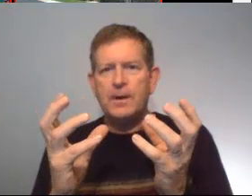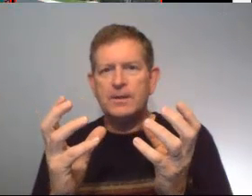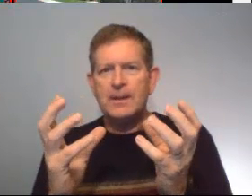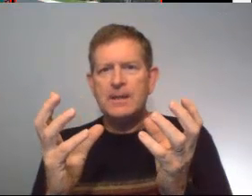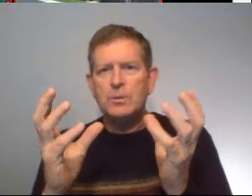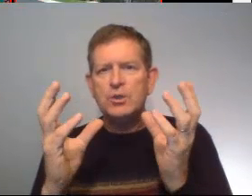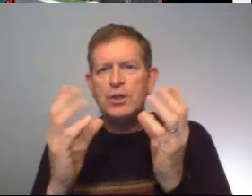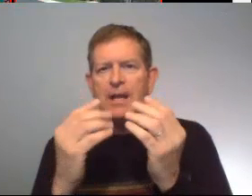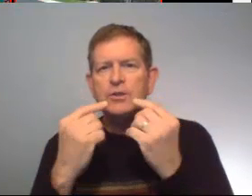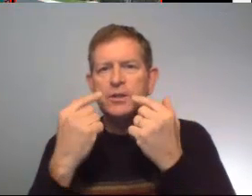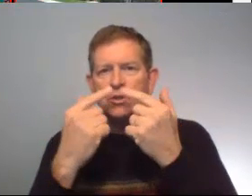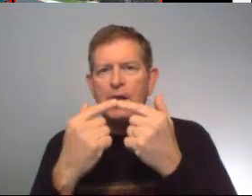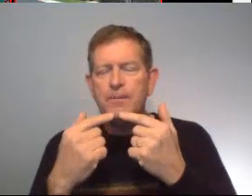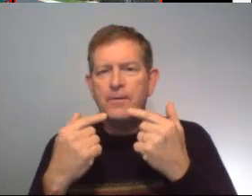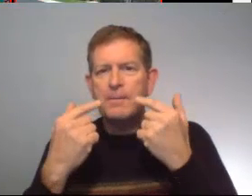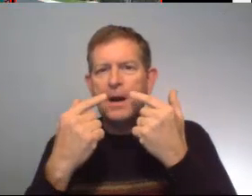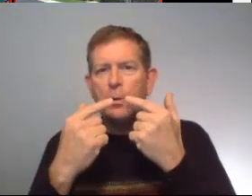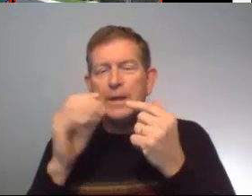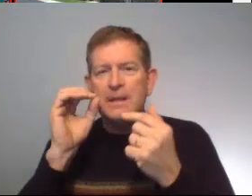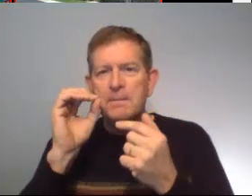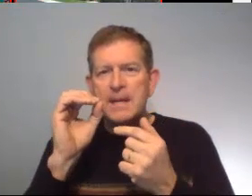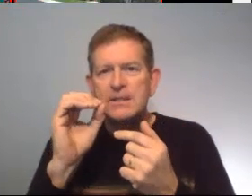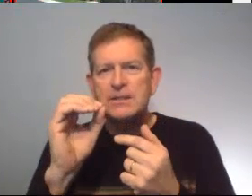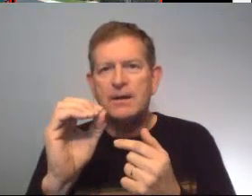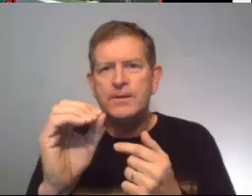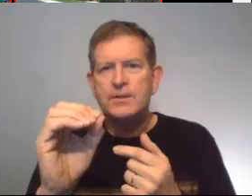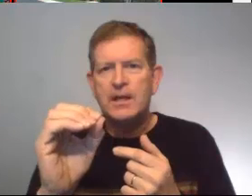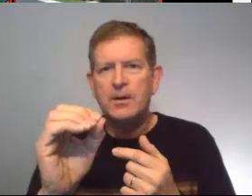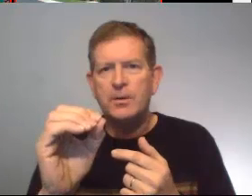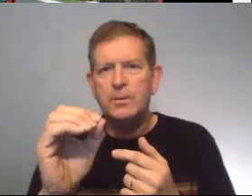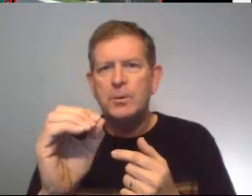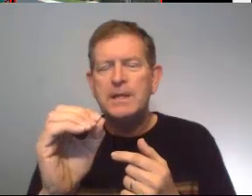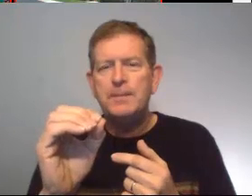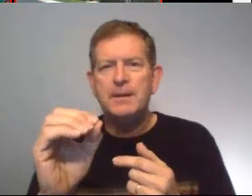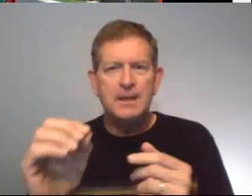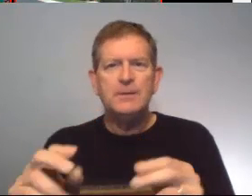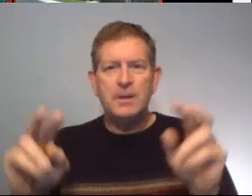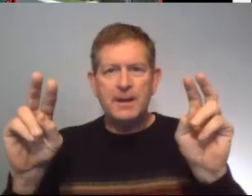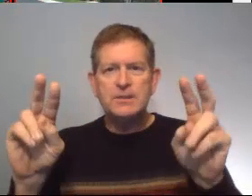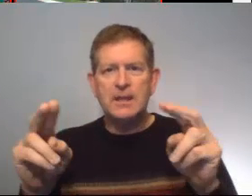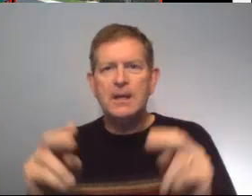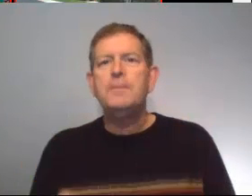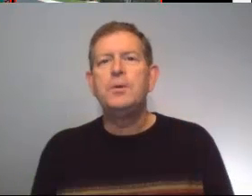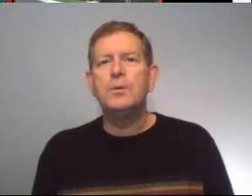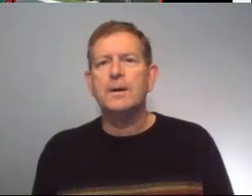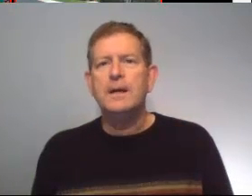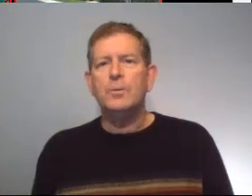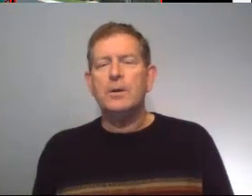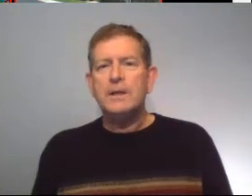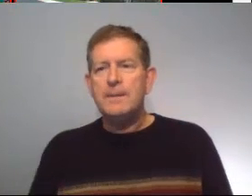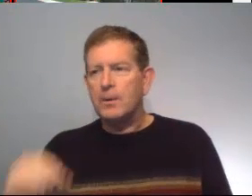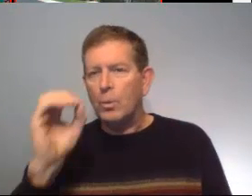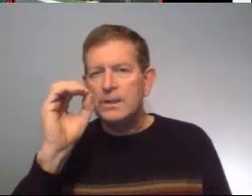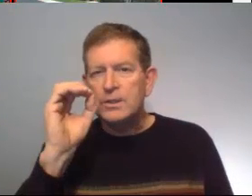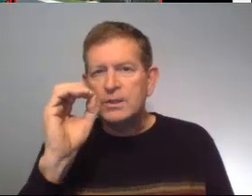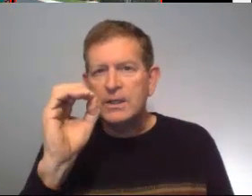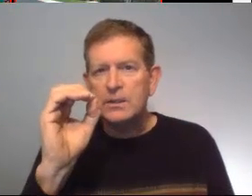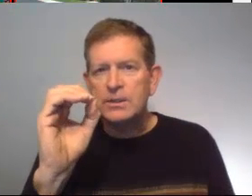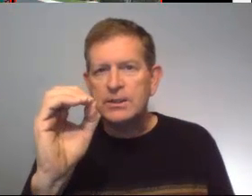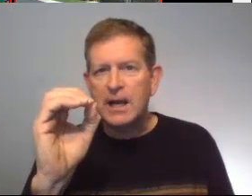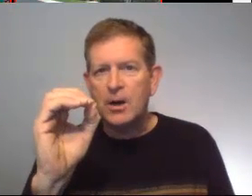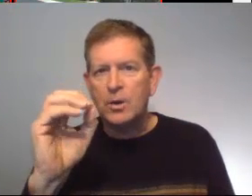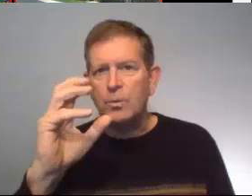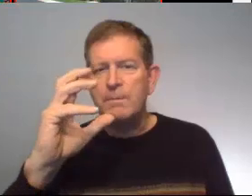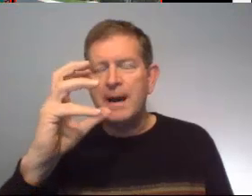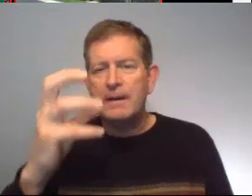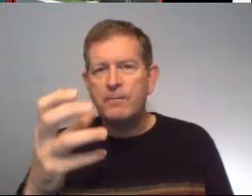create diphthongs. That means we change the shape of our mouth in the midst of the sound. We don't keep it, what you might say, pure. We don't keep it one